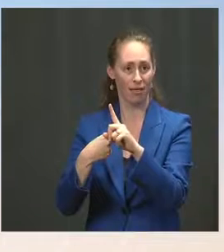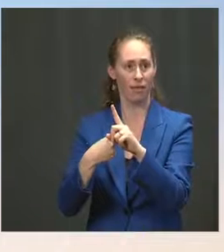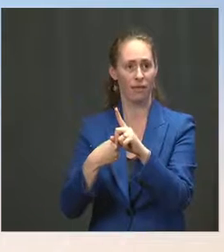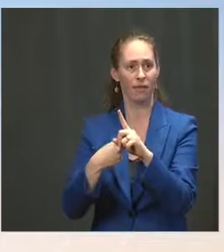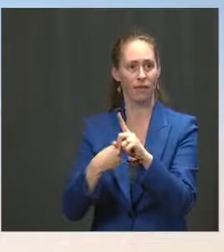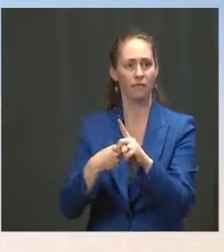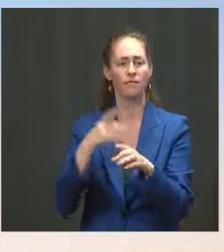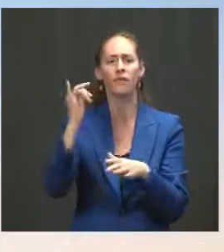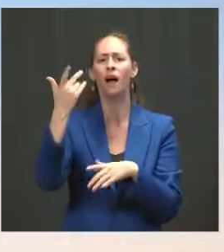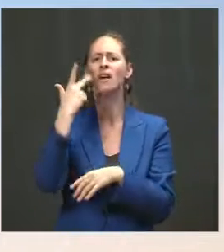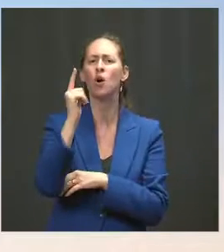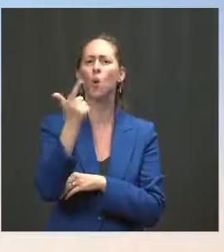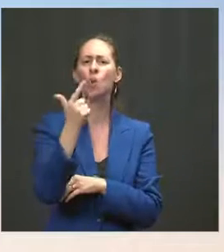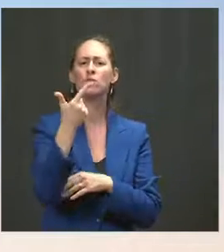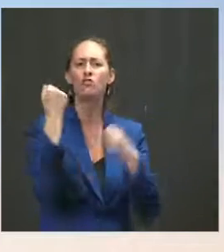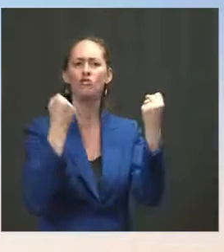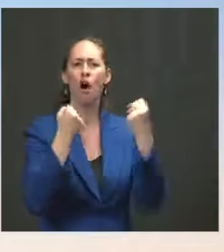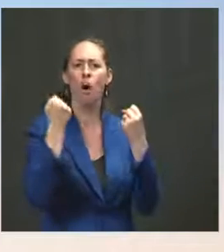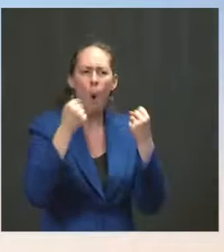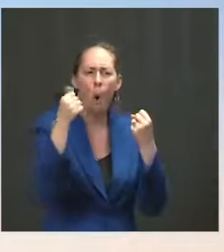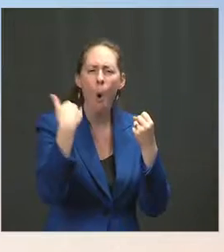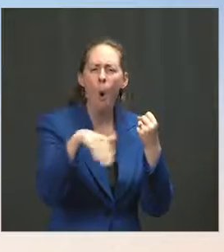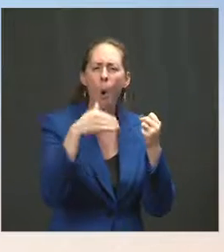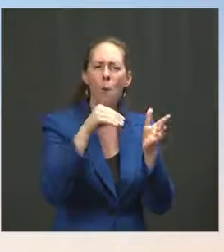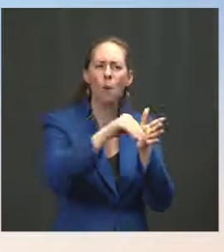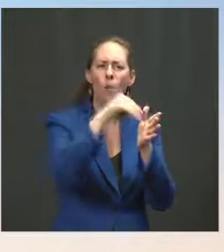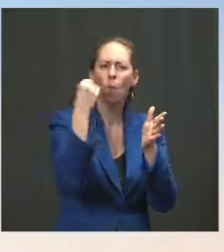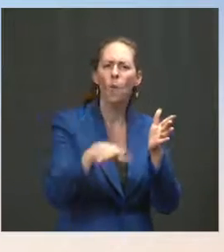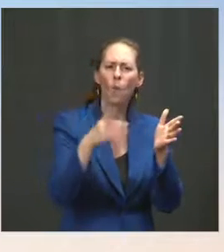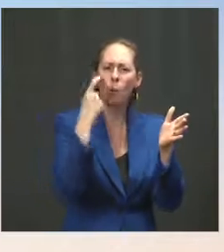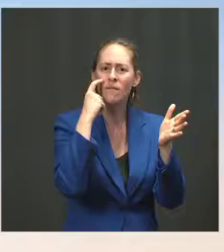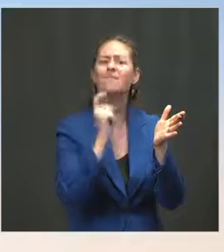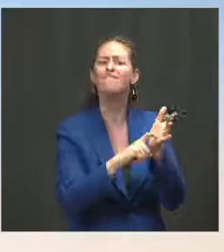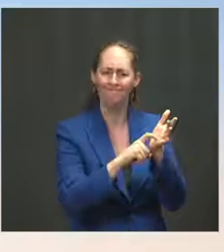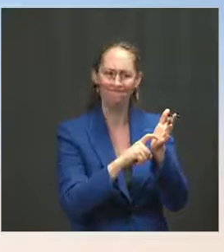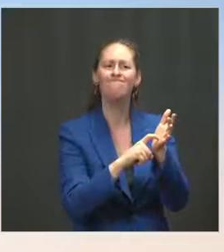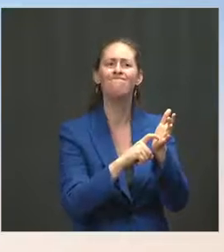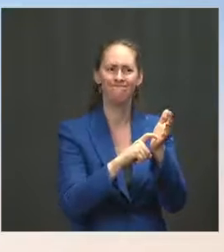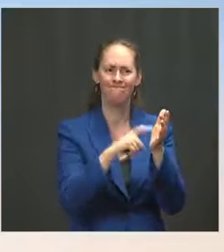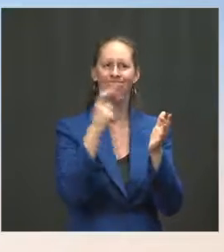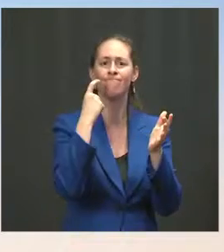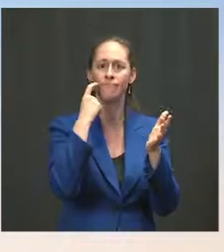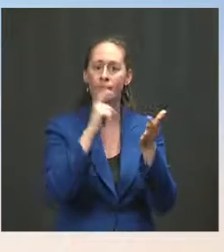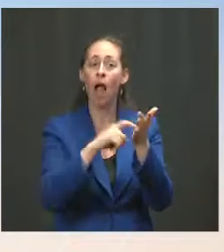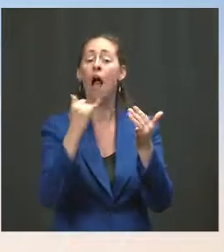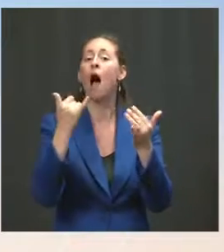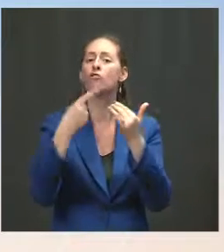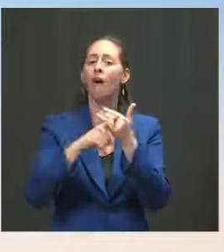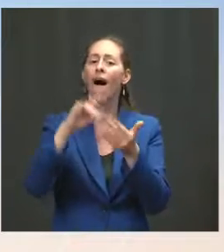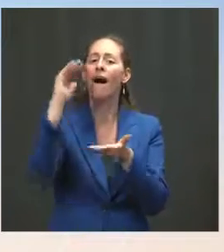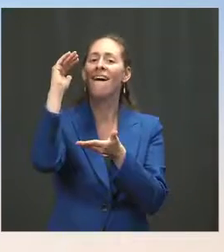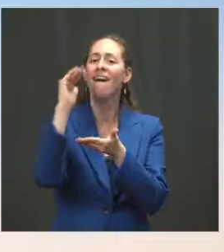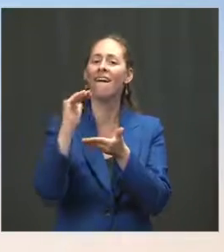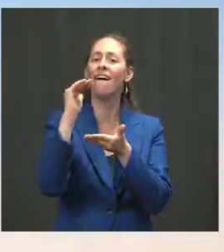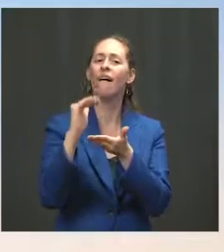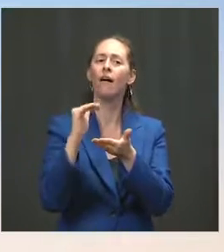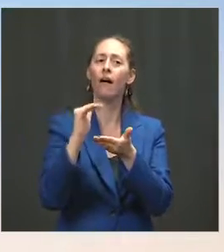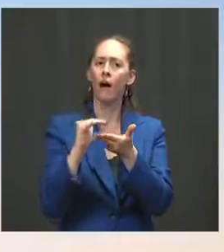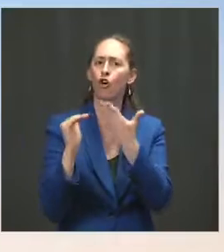cost, I should say, by less than 1%. So we're seeing some encouraging data, and we want to, of course, see that trend continue. And